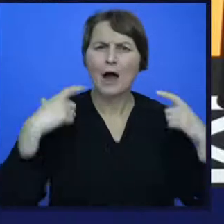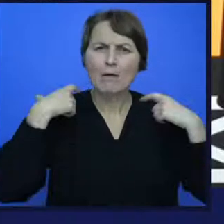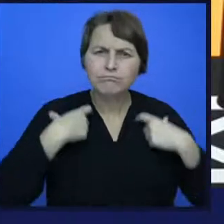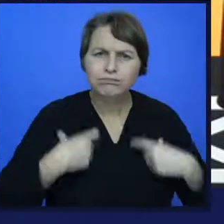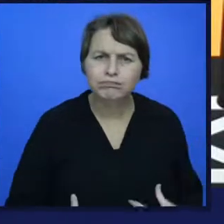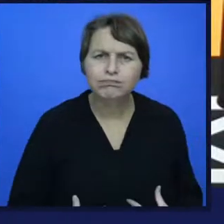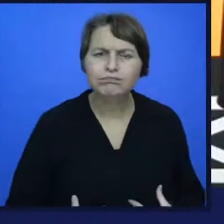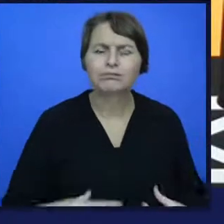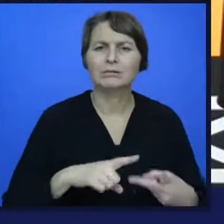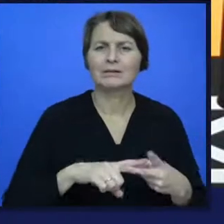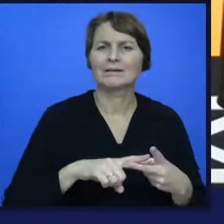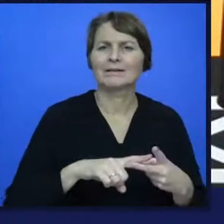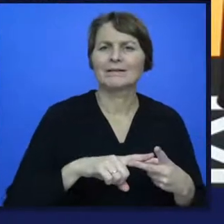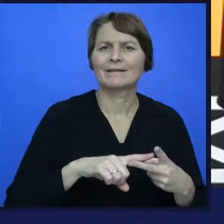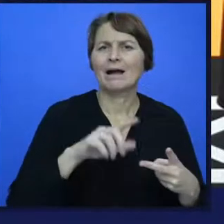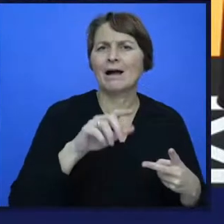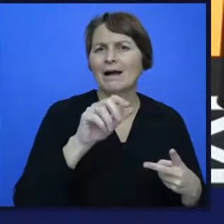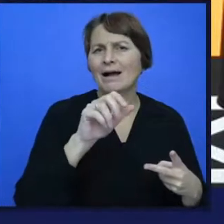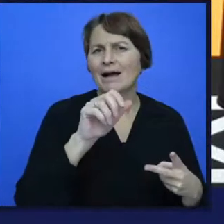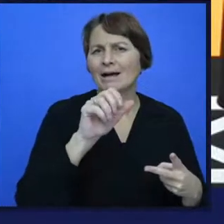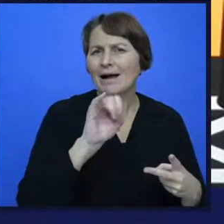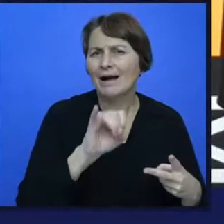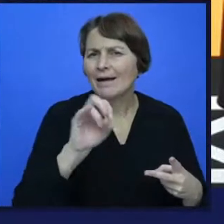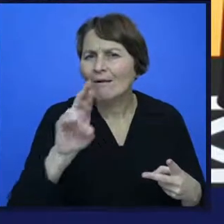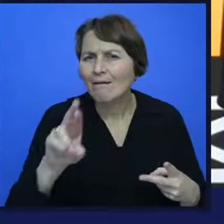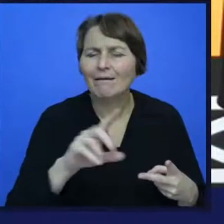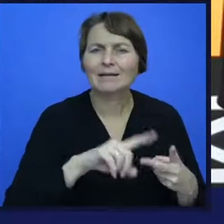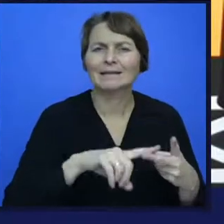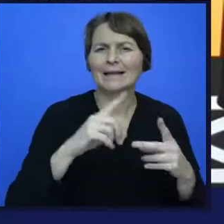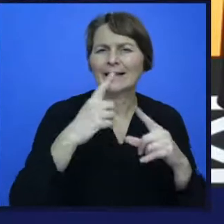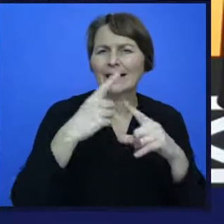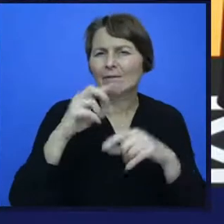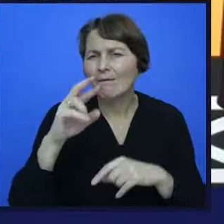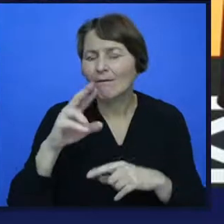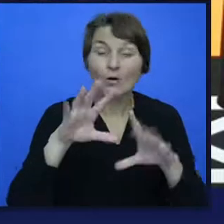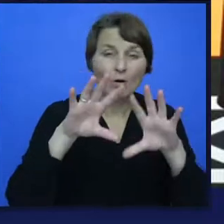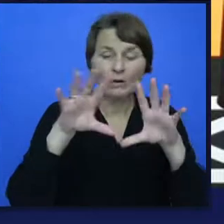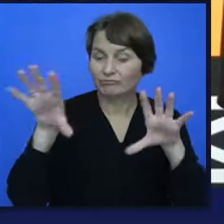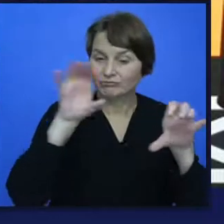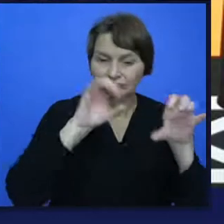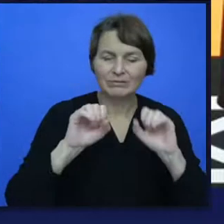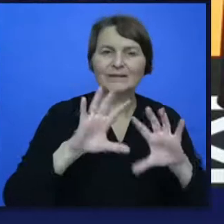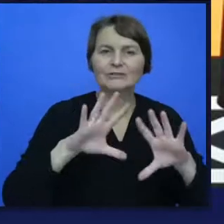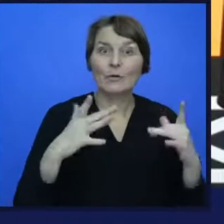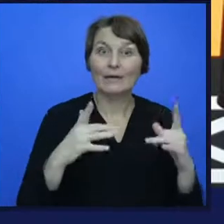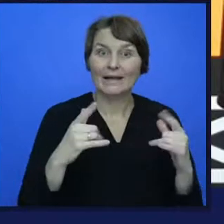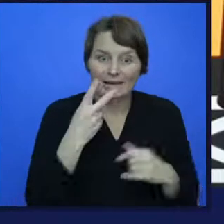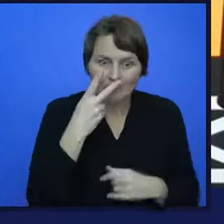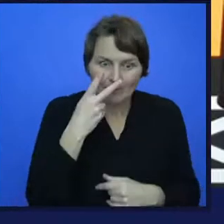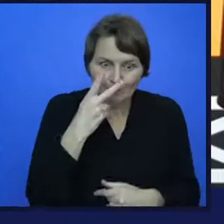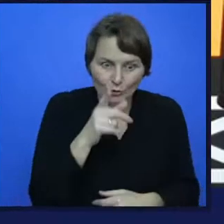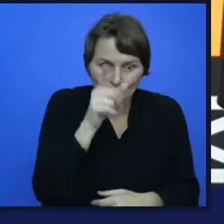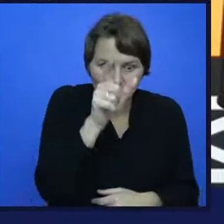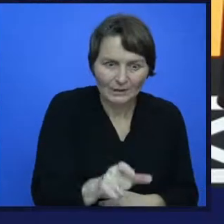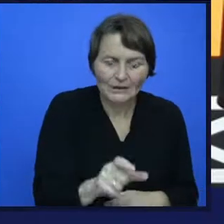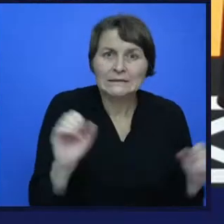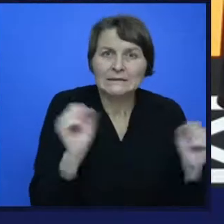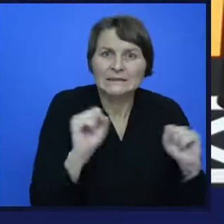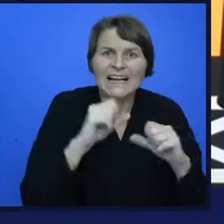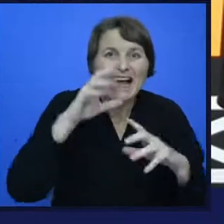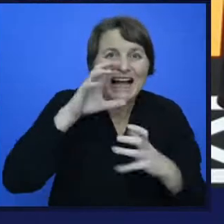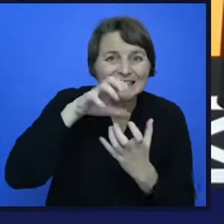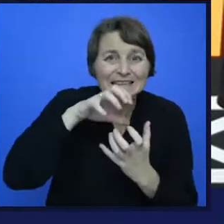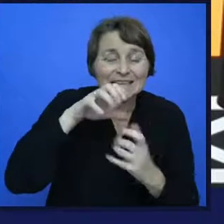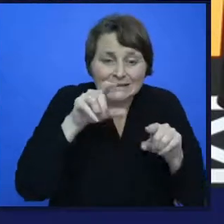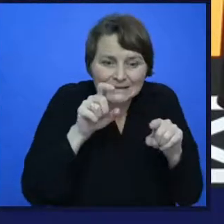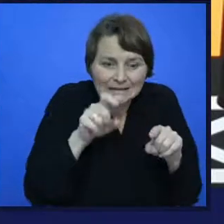the calculation on the fly in terms of time till hypothermia sets in, because it would capture environmentals as well, and then